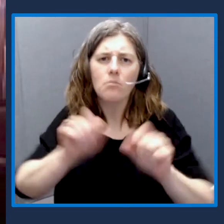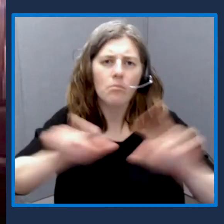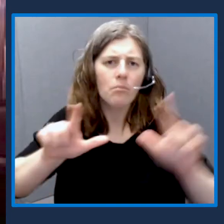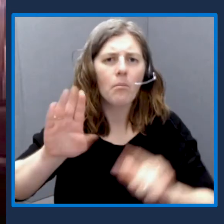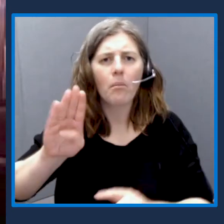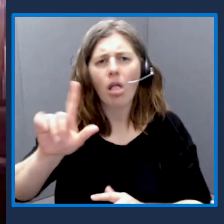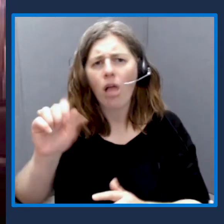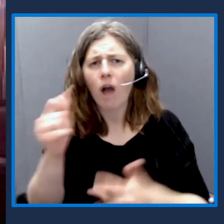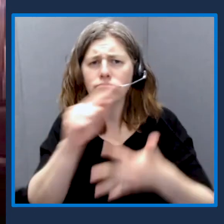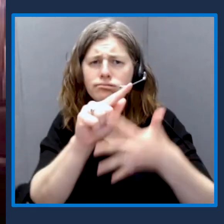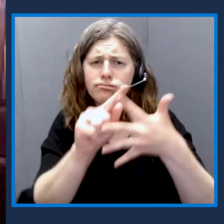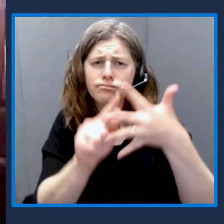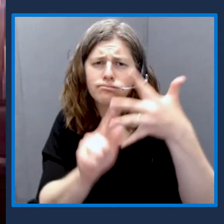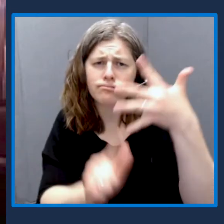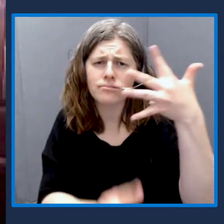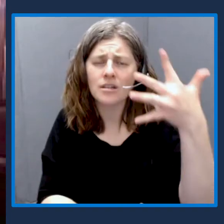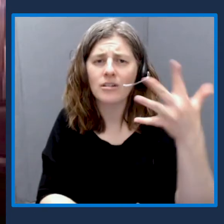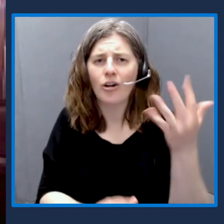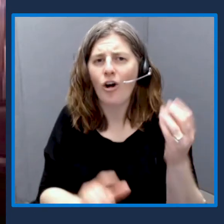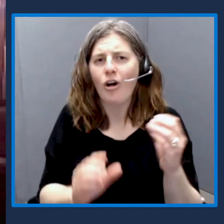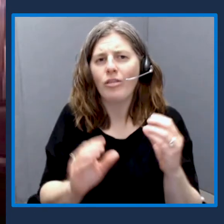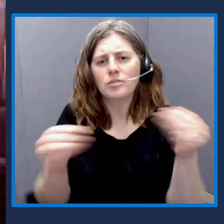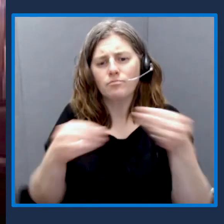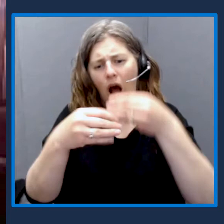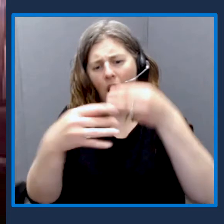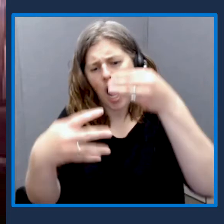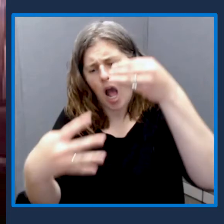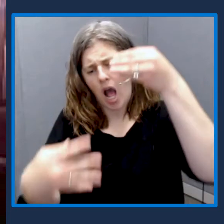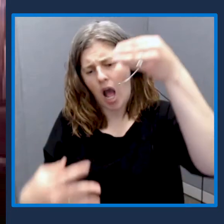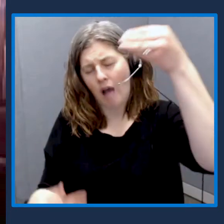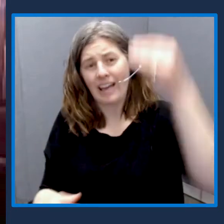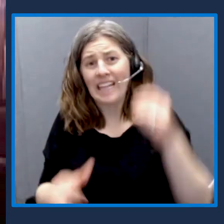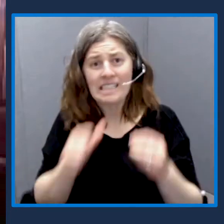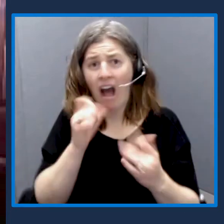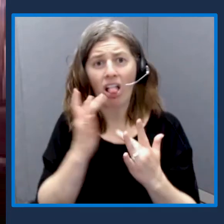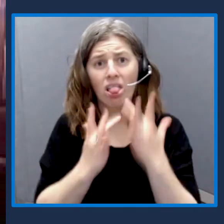thing. So there's no dearth of support.